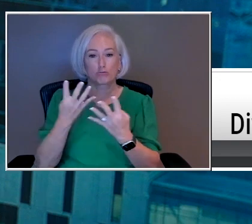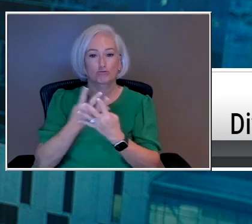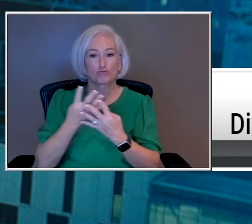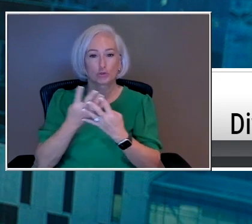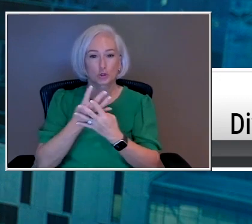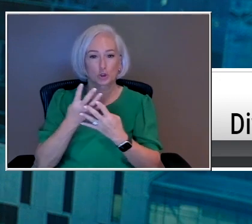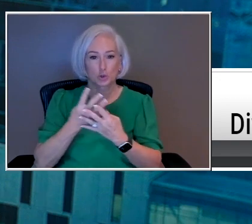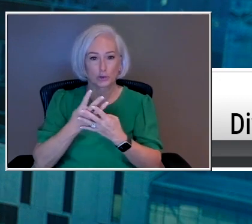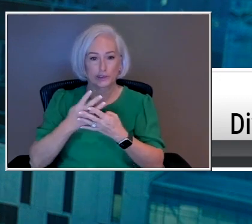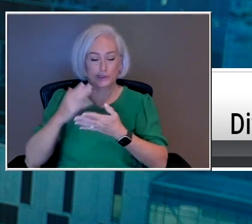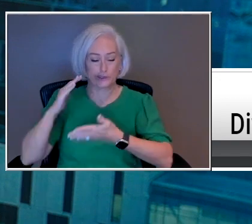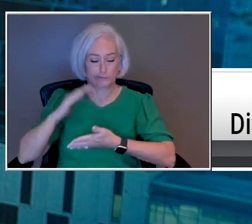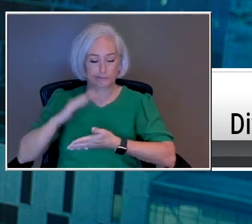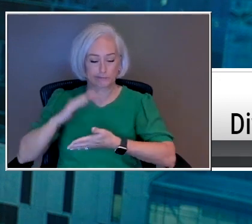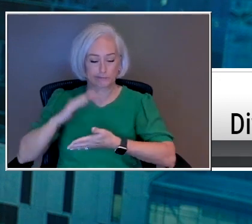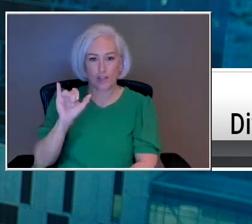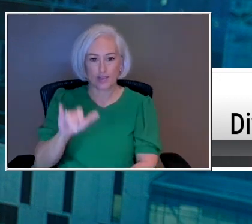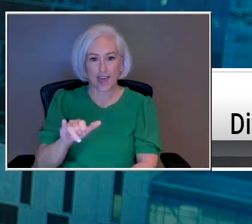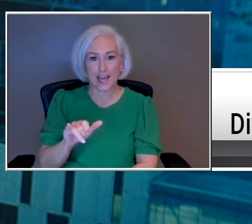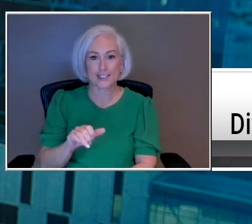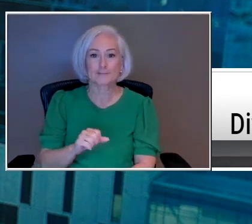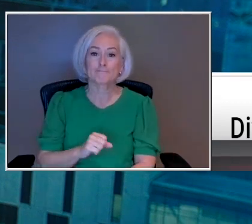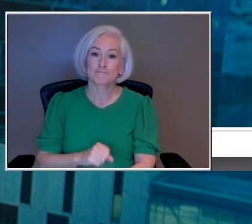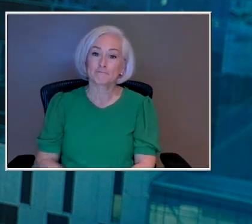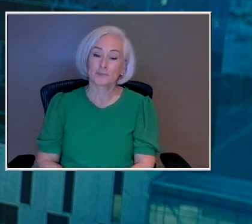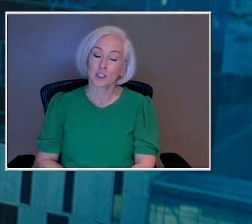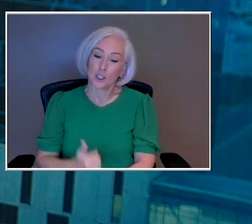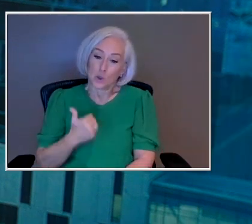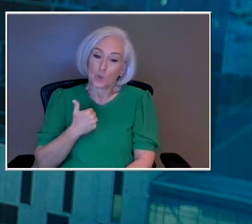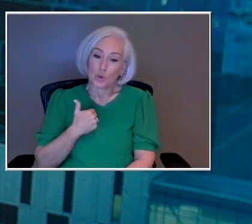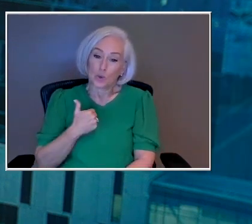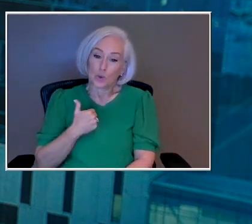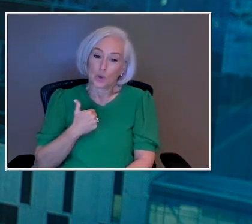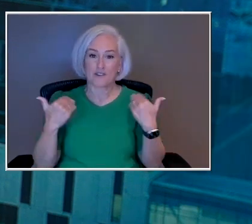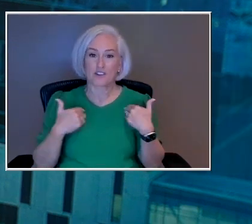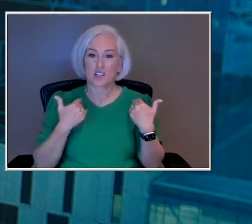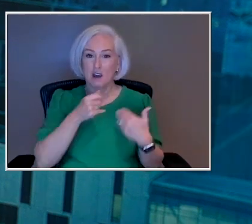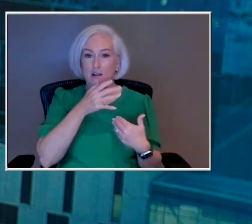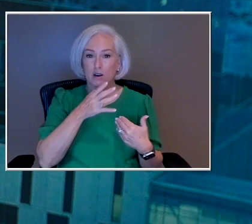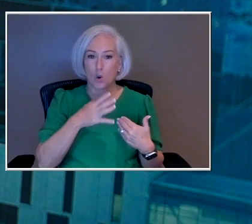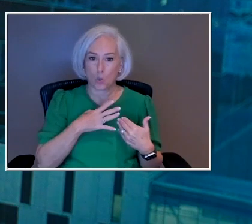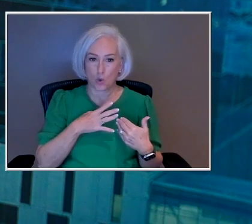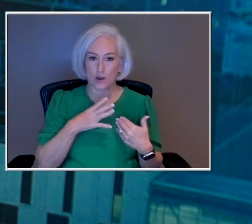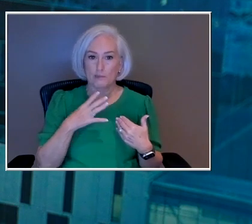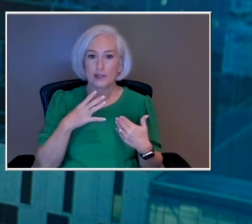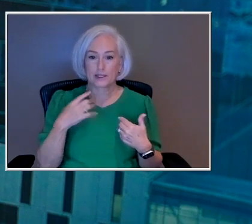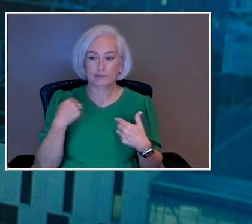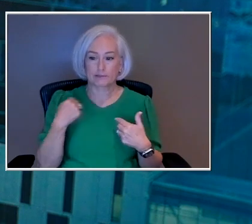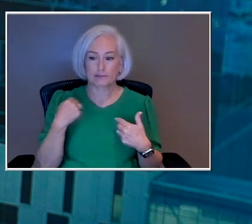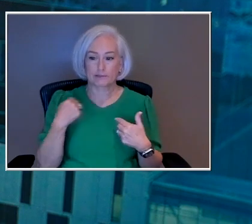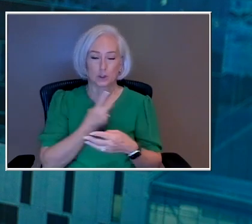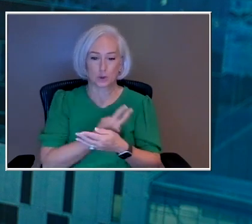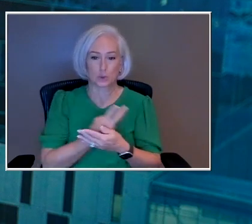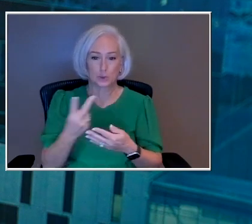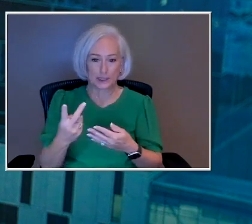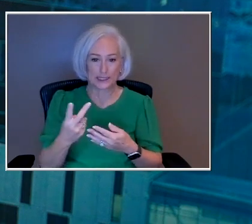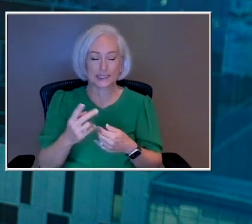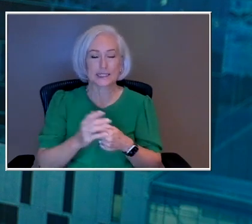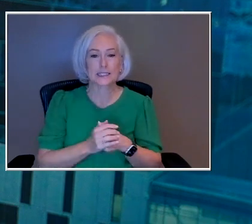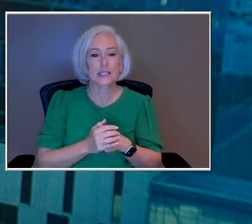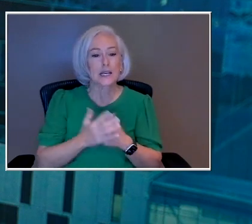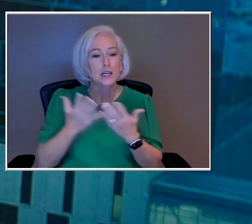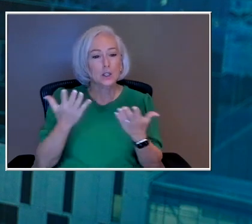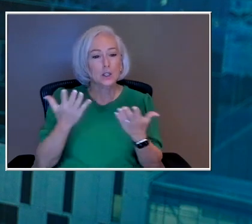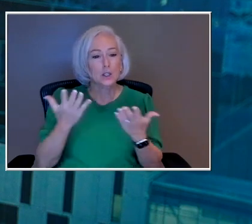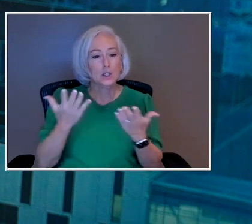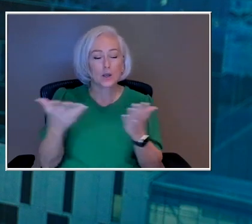We have had a lot of young women on the show already in the last couple of weeks, because we want to highlight what we do know about